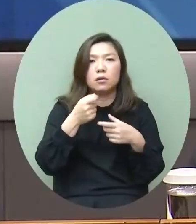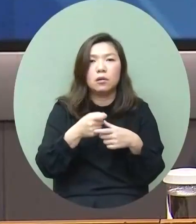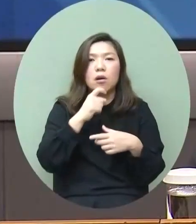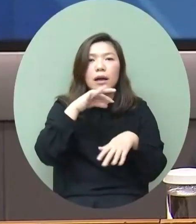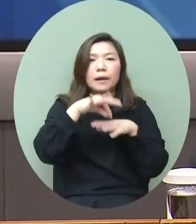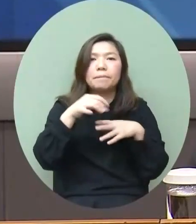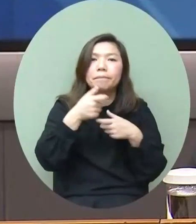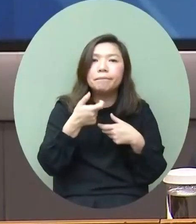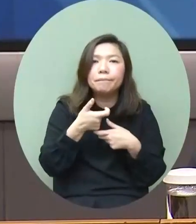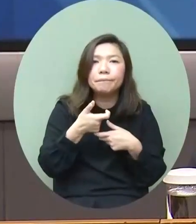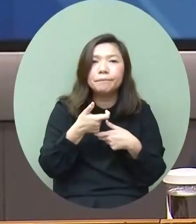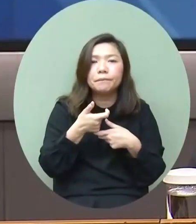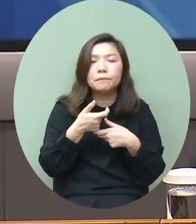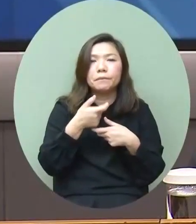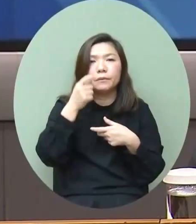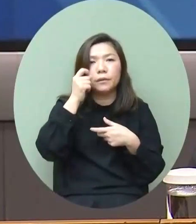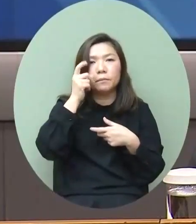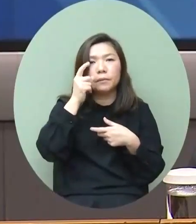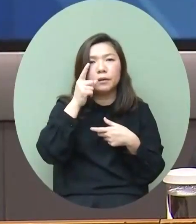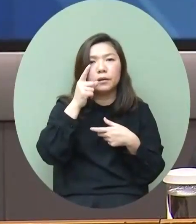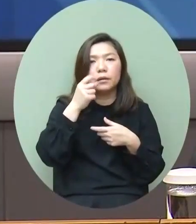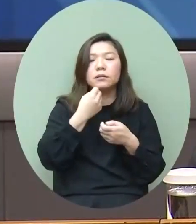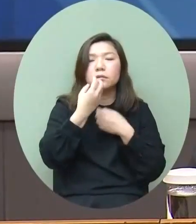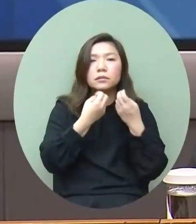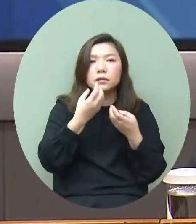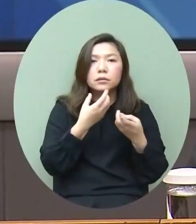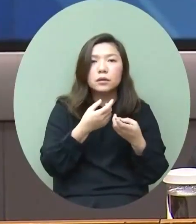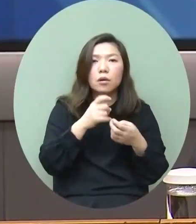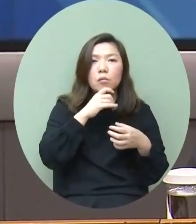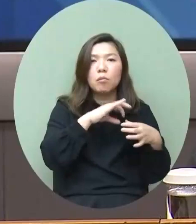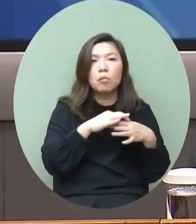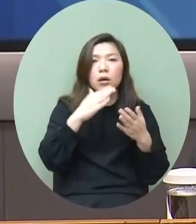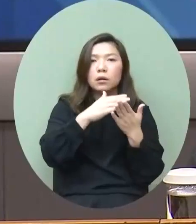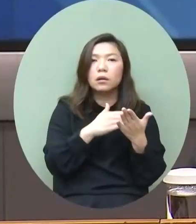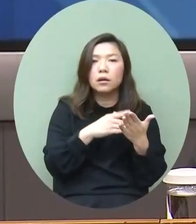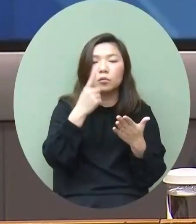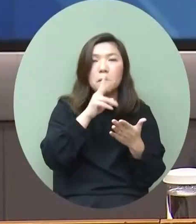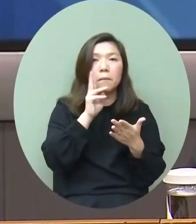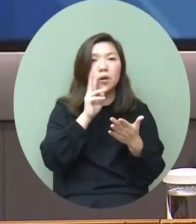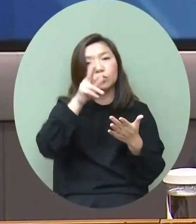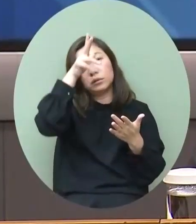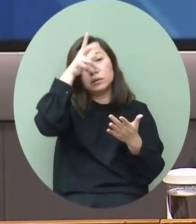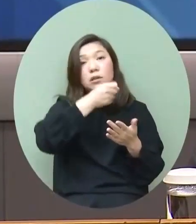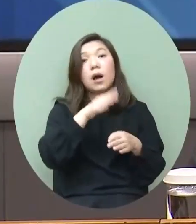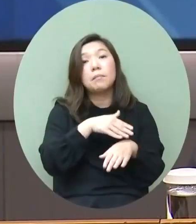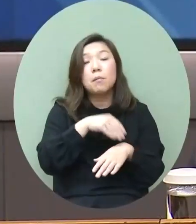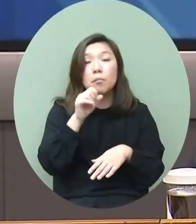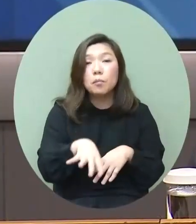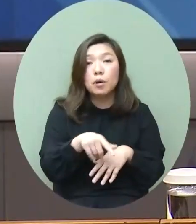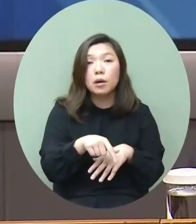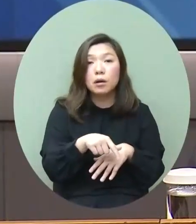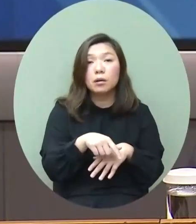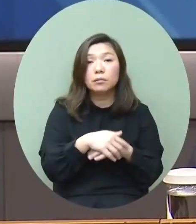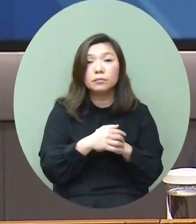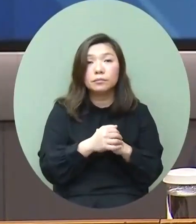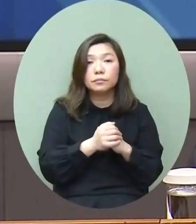regarding some of the measures that we put forward I think as highlighted by Chief Executive we have announced a series of streamlining measures